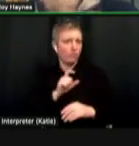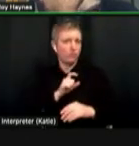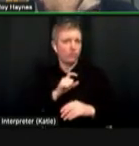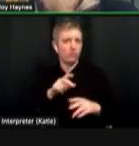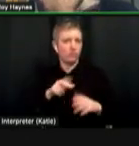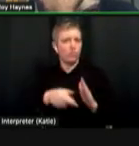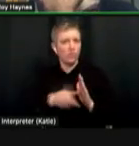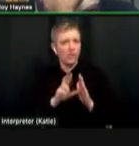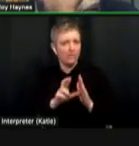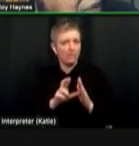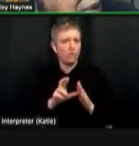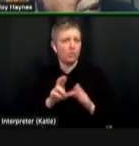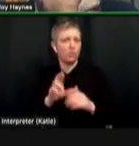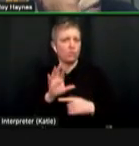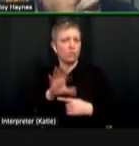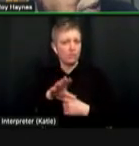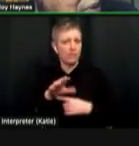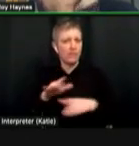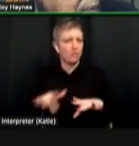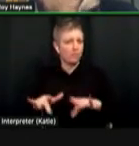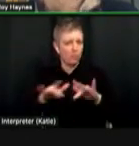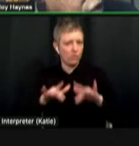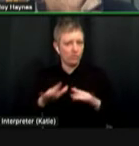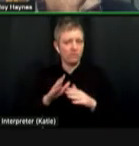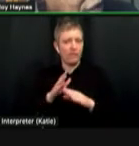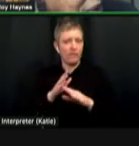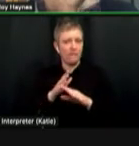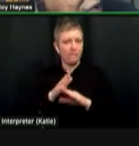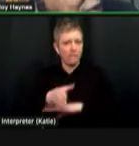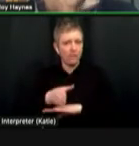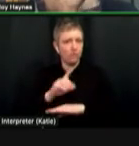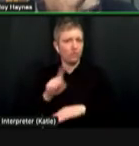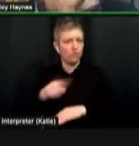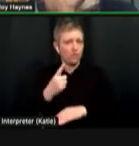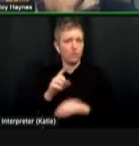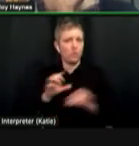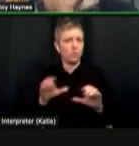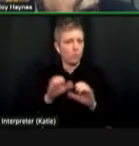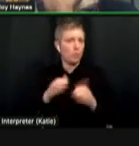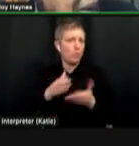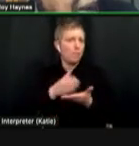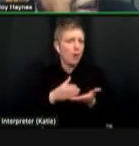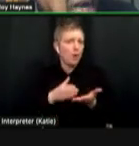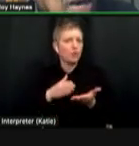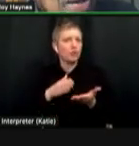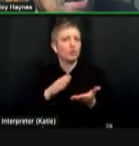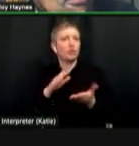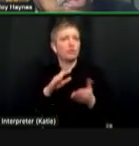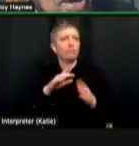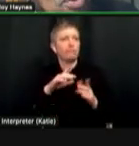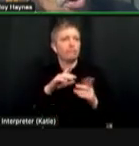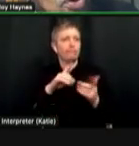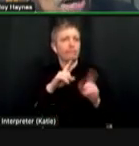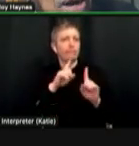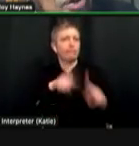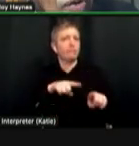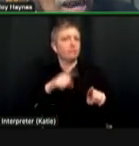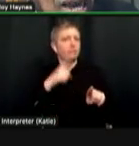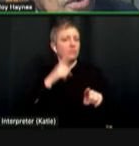cameras after only doing a partial incident statement, And there needs to be